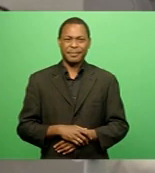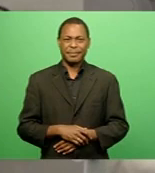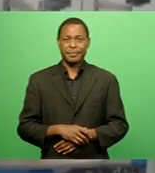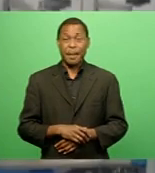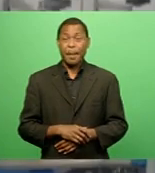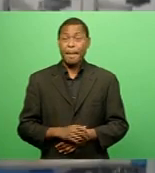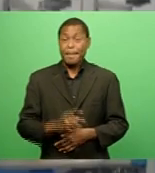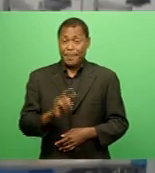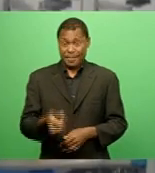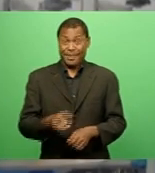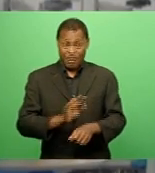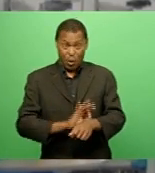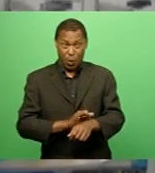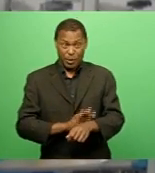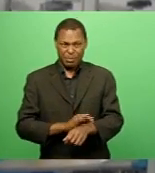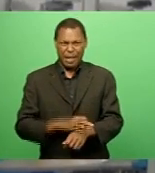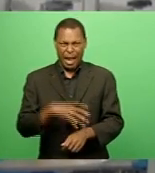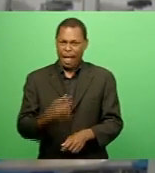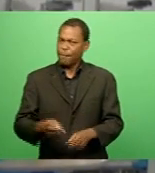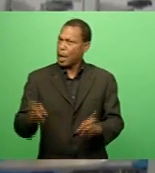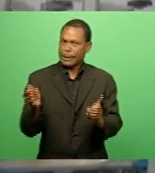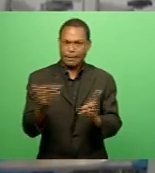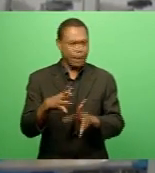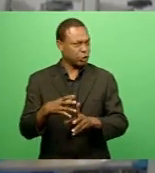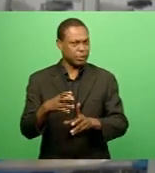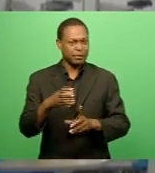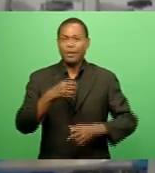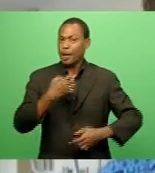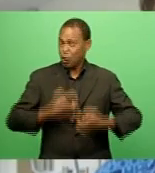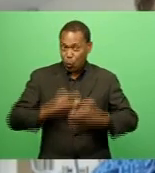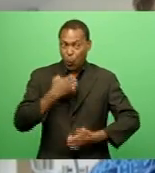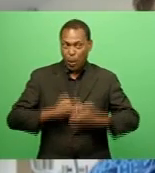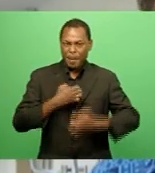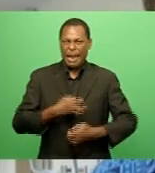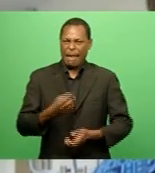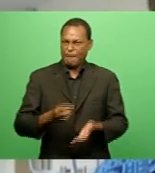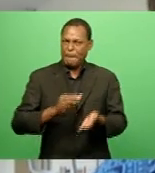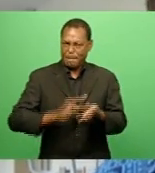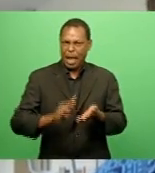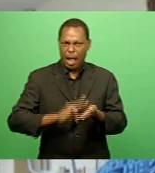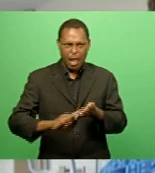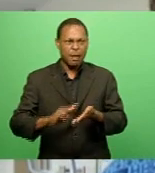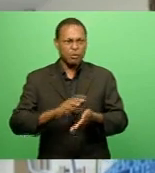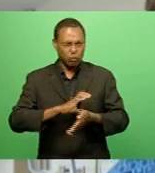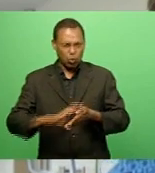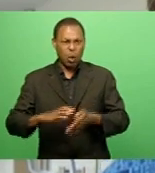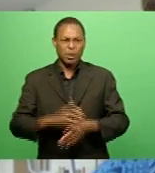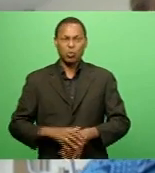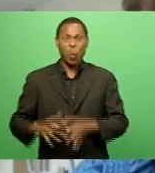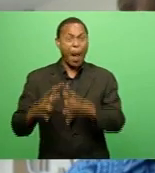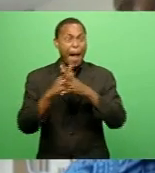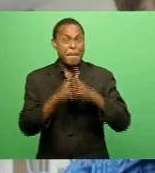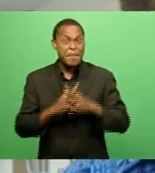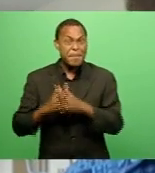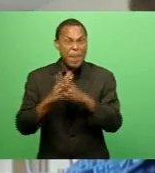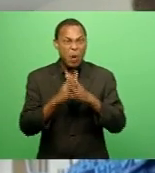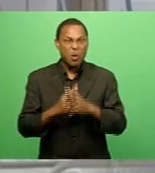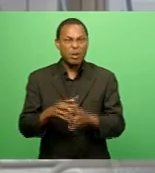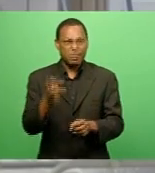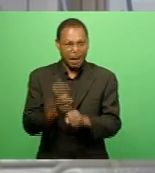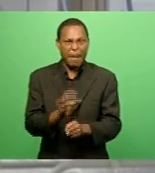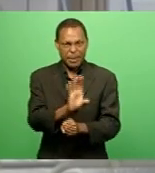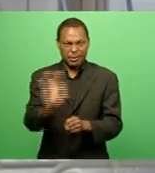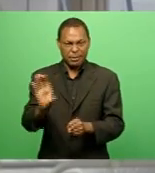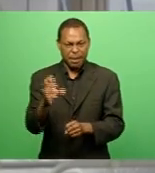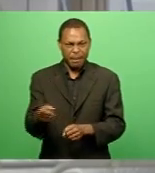the hospital has been fitted with specialized equipment that runs into the millions. This was done by the American biomedical engineers.